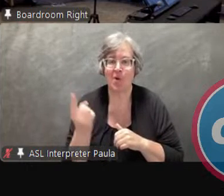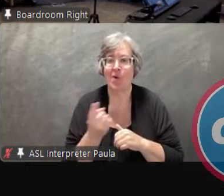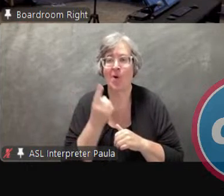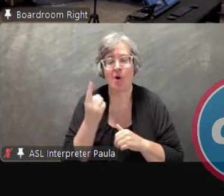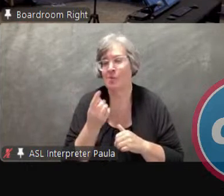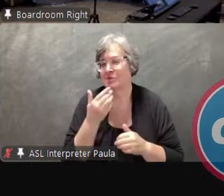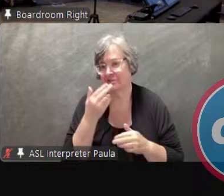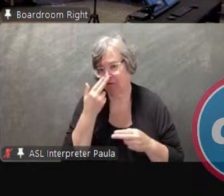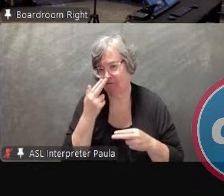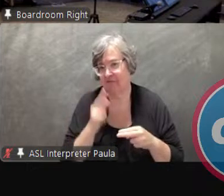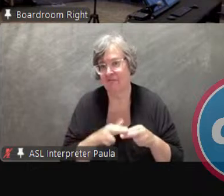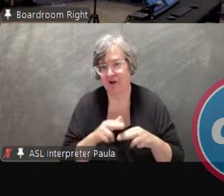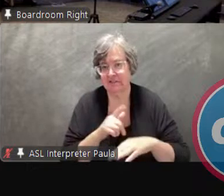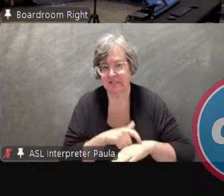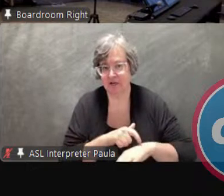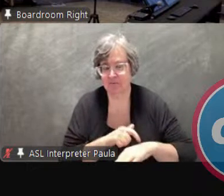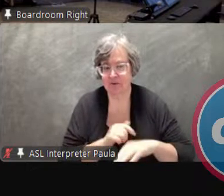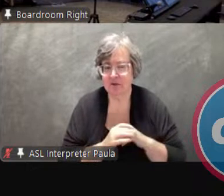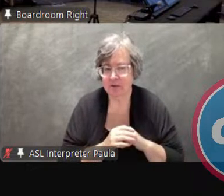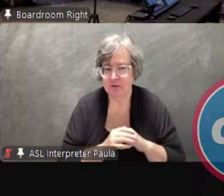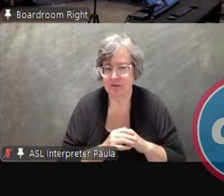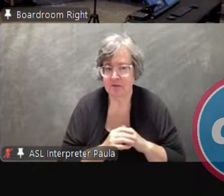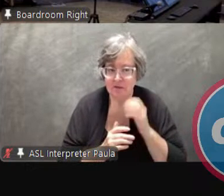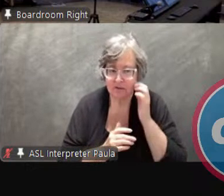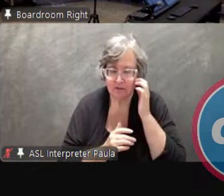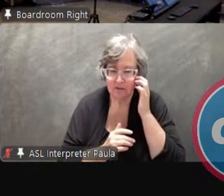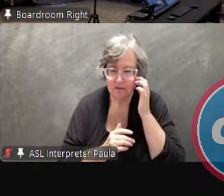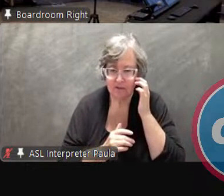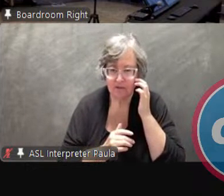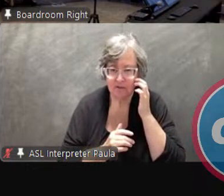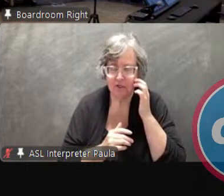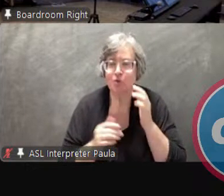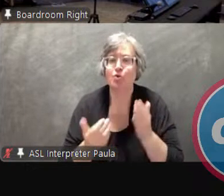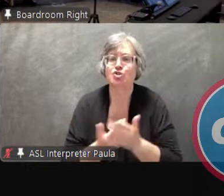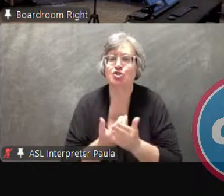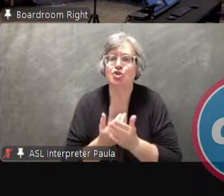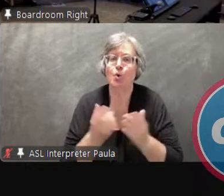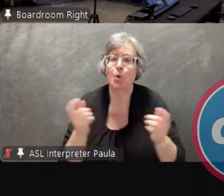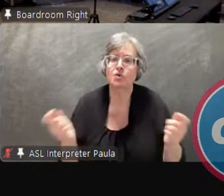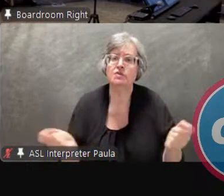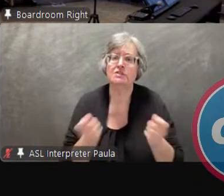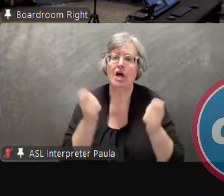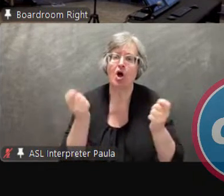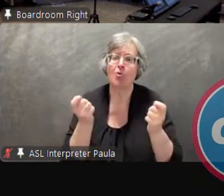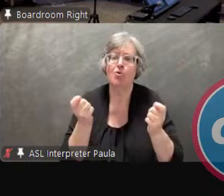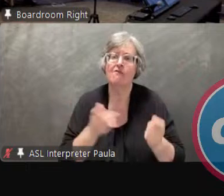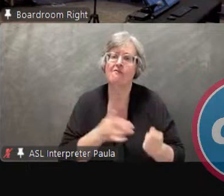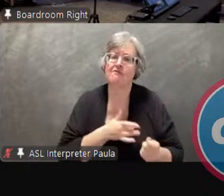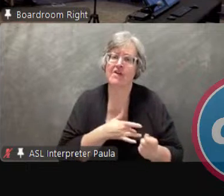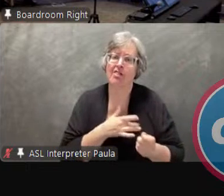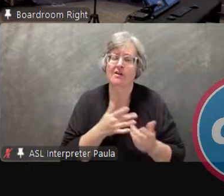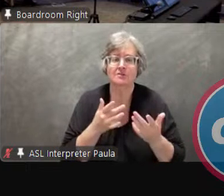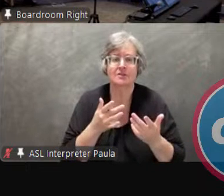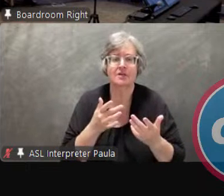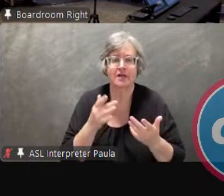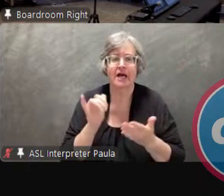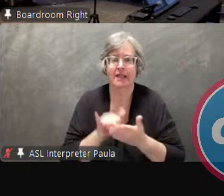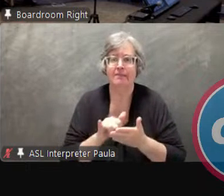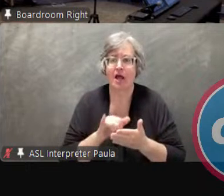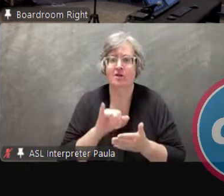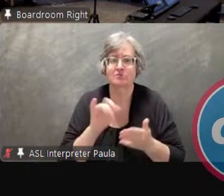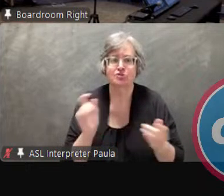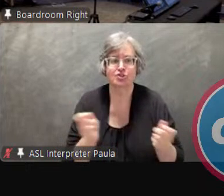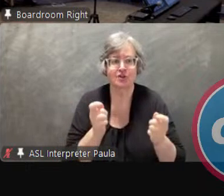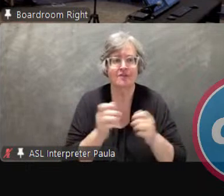time. There was a sense of renewed celebratory spirit that I felt in this particular one, that I think affected everyone there.